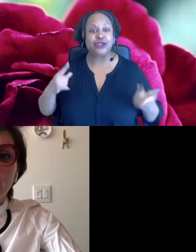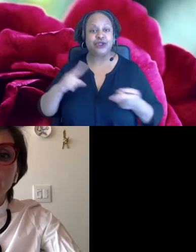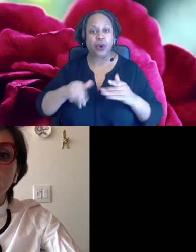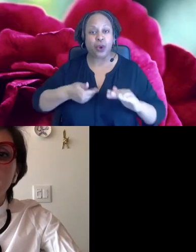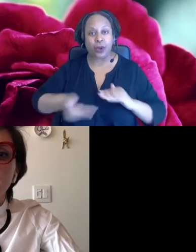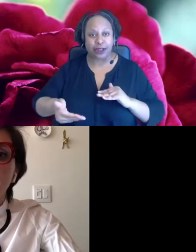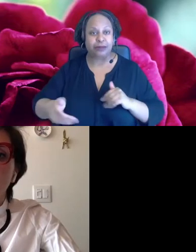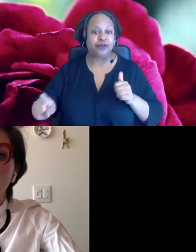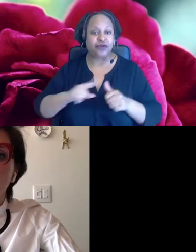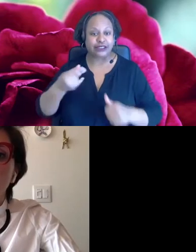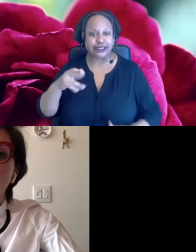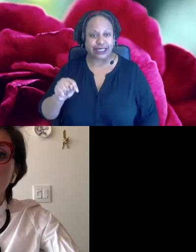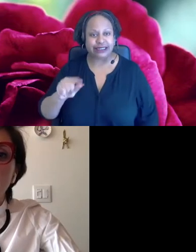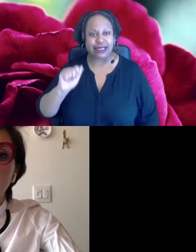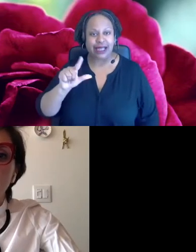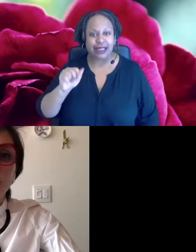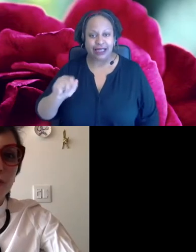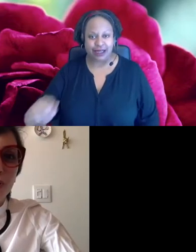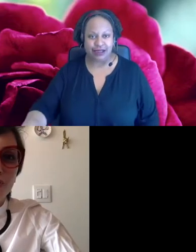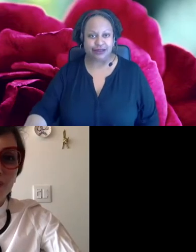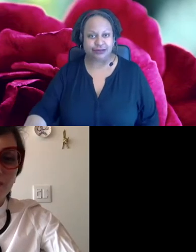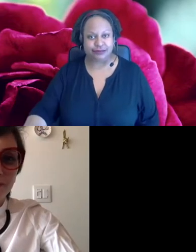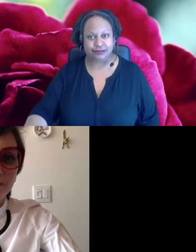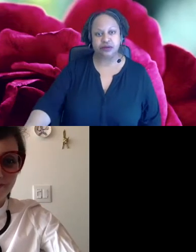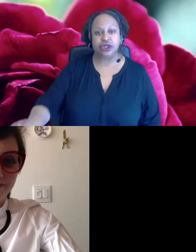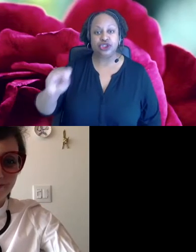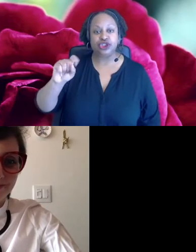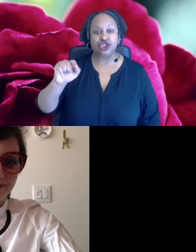first guest, Elena Stewart, to ask the first question.